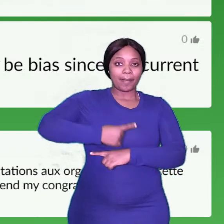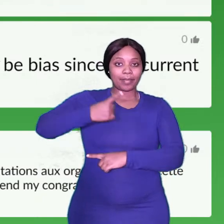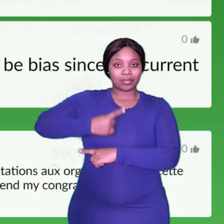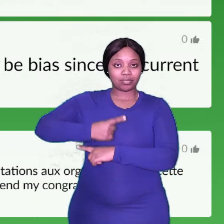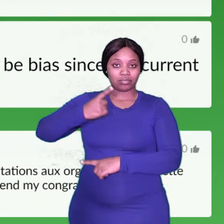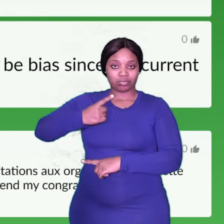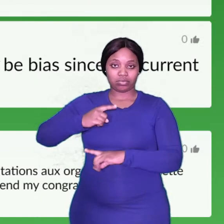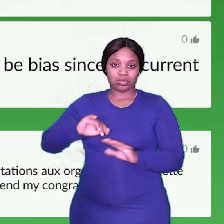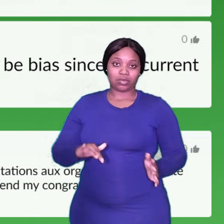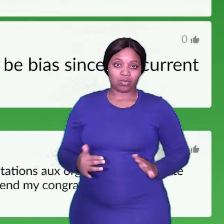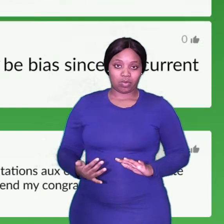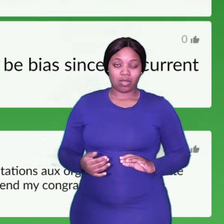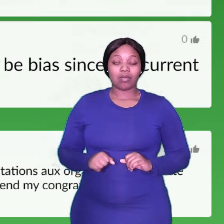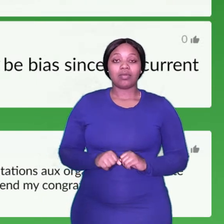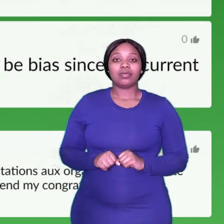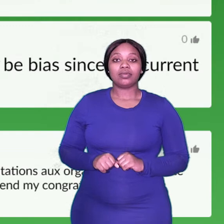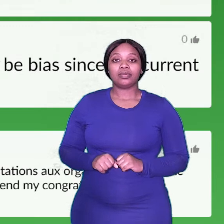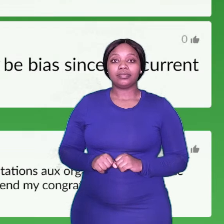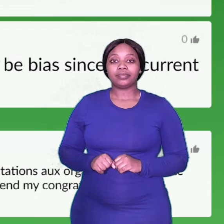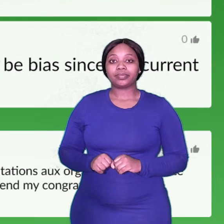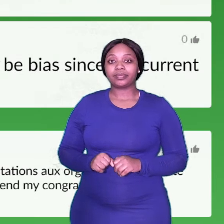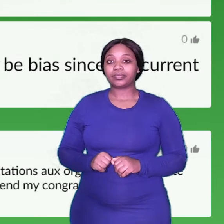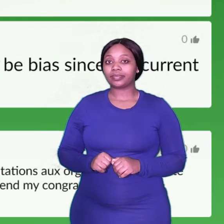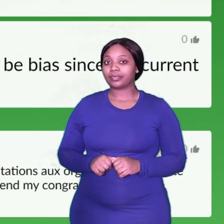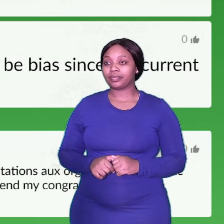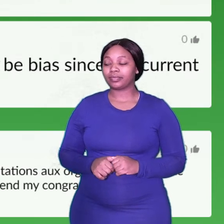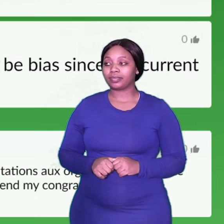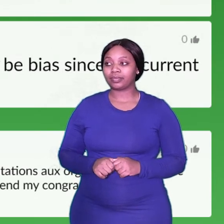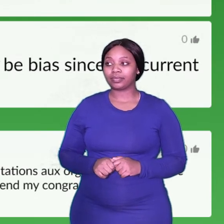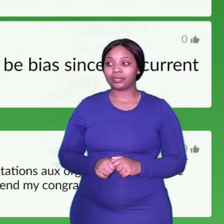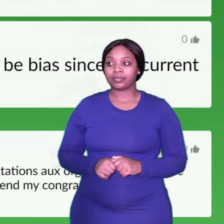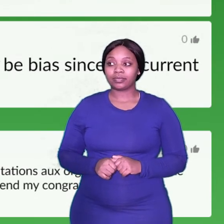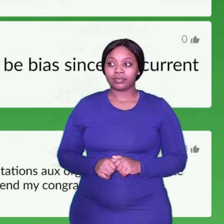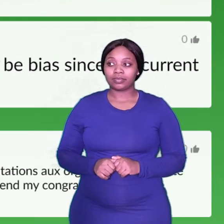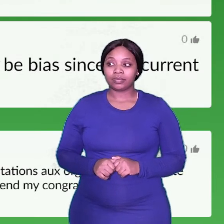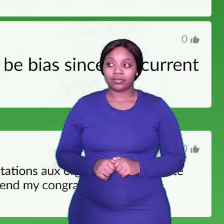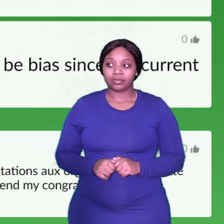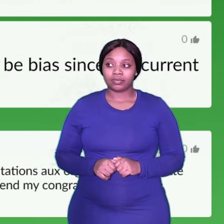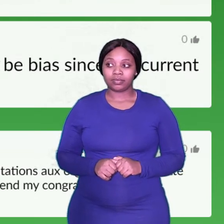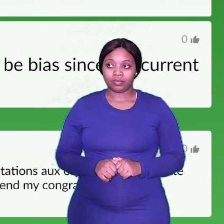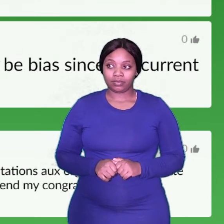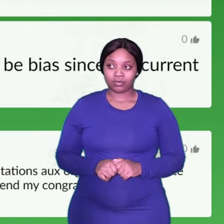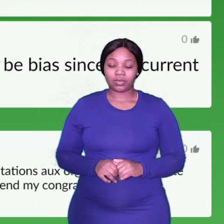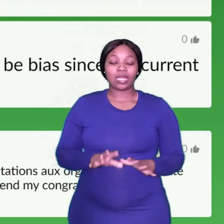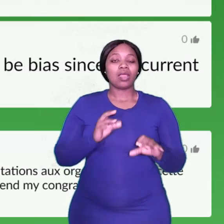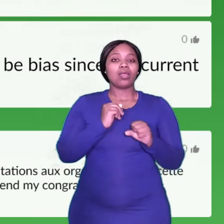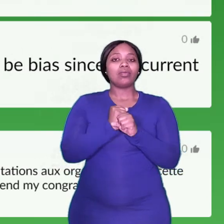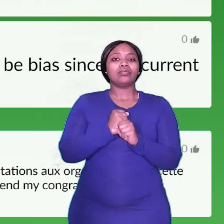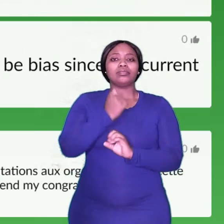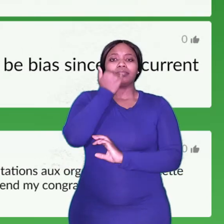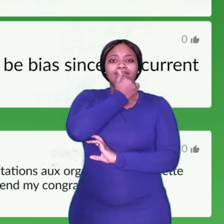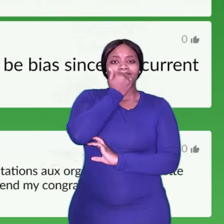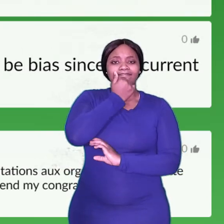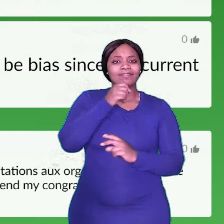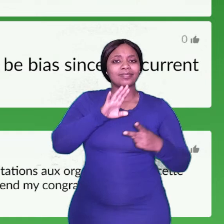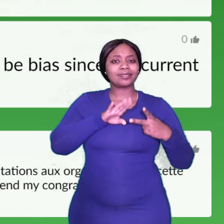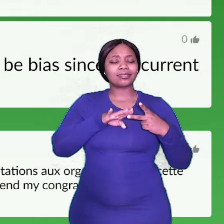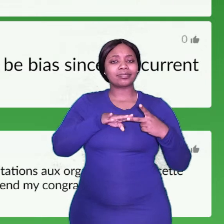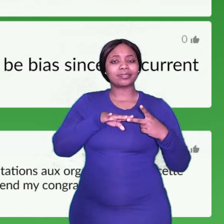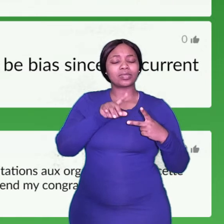those to Gav Hall. I'm sorry, with the second